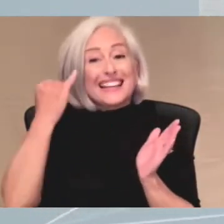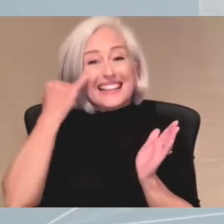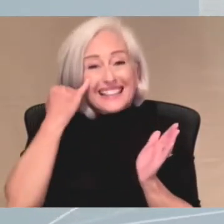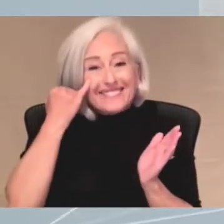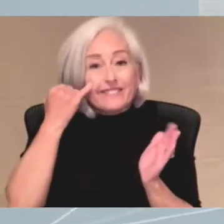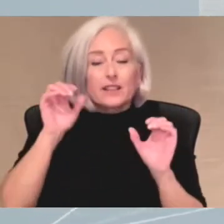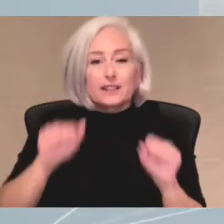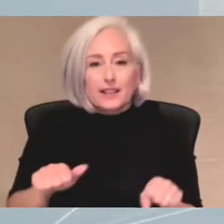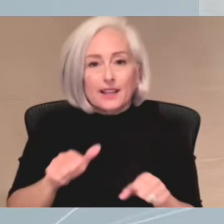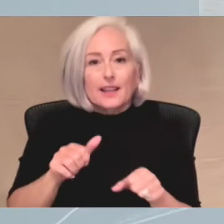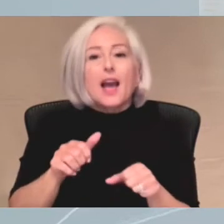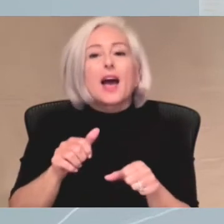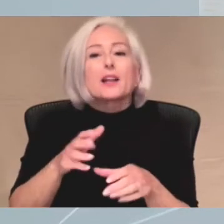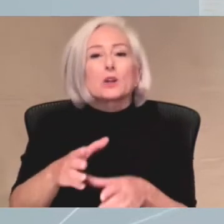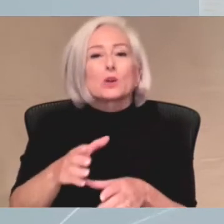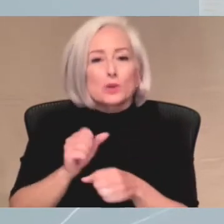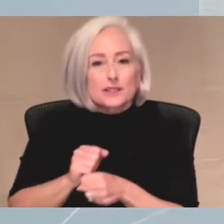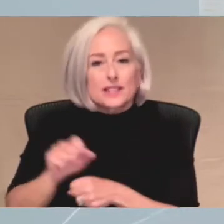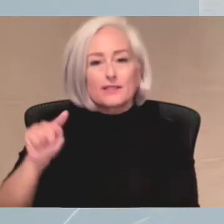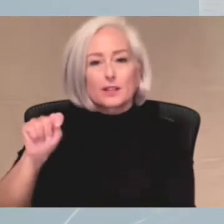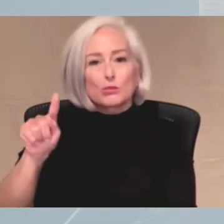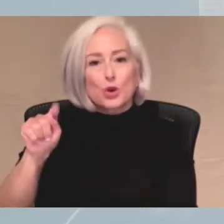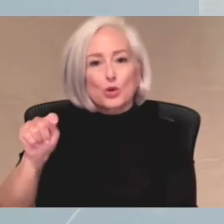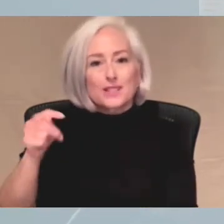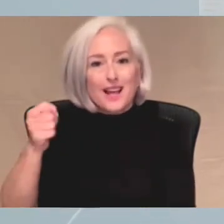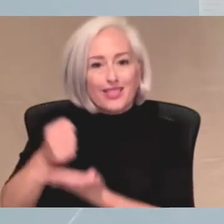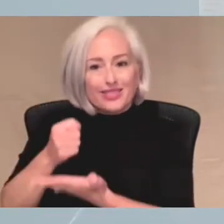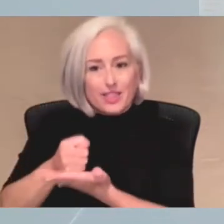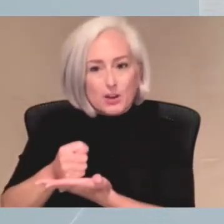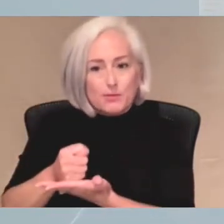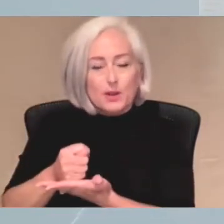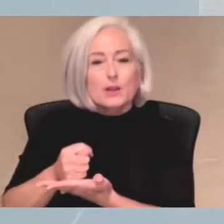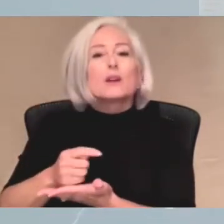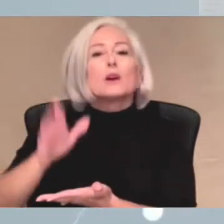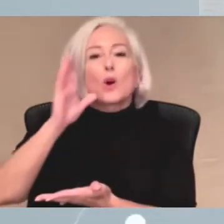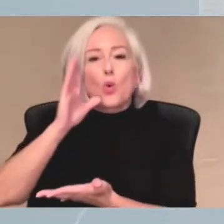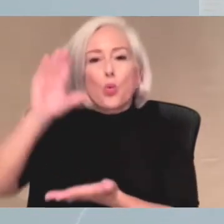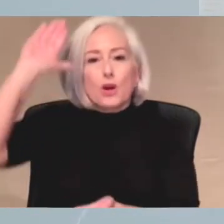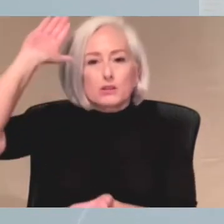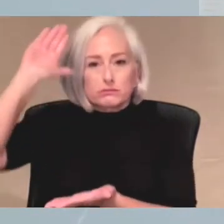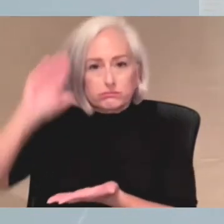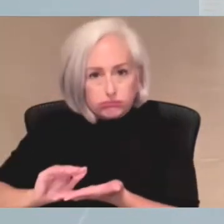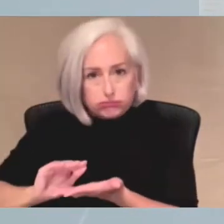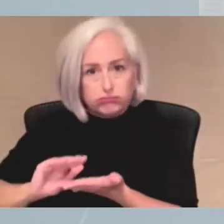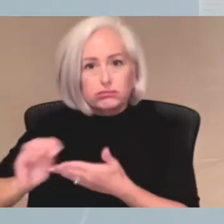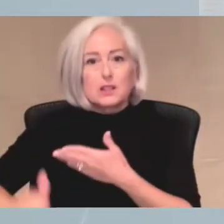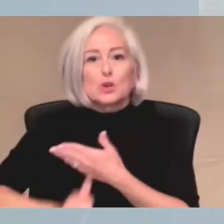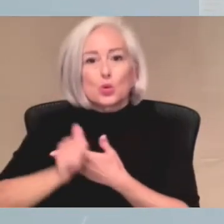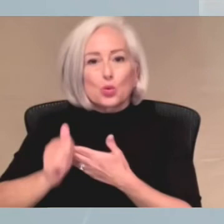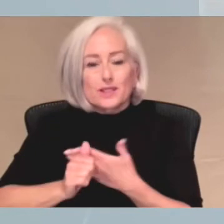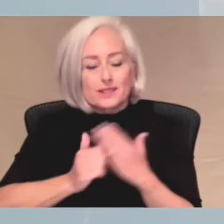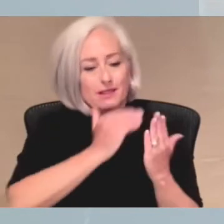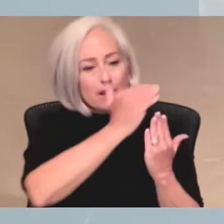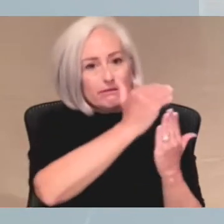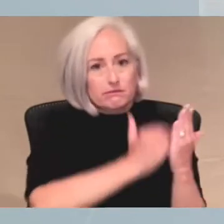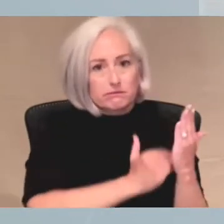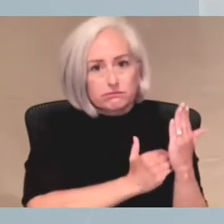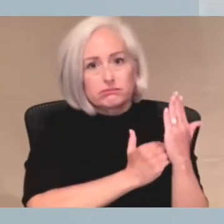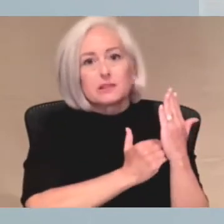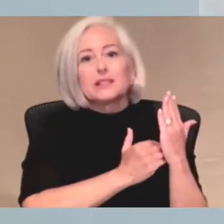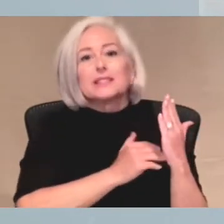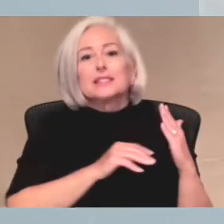therapy, that significantly lowers your risk of these side effects. Now, of course, they can't